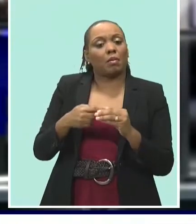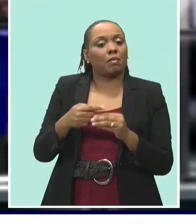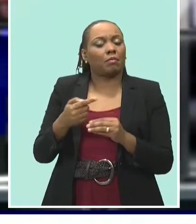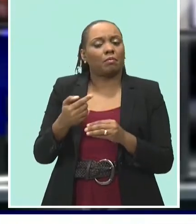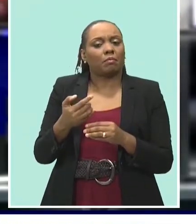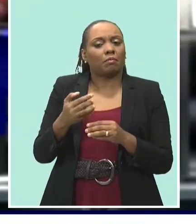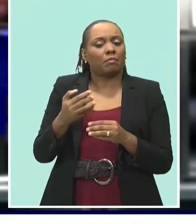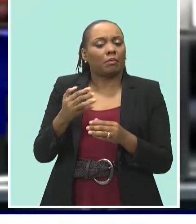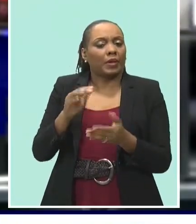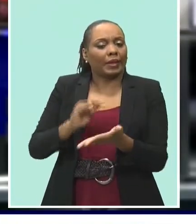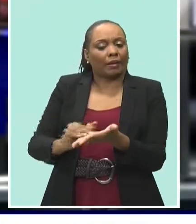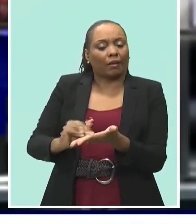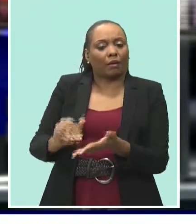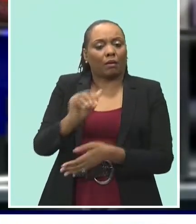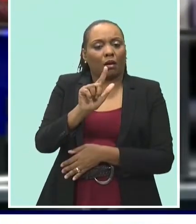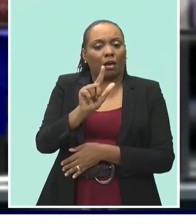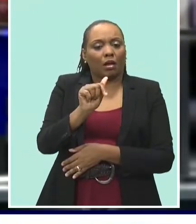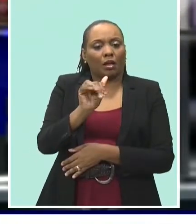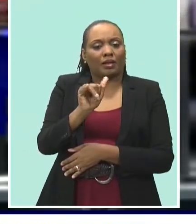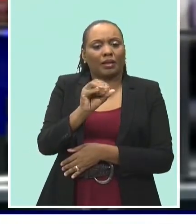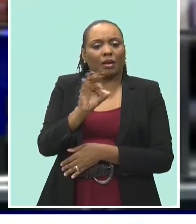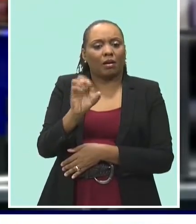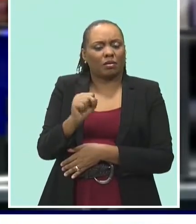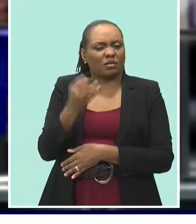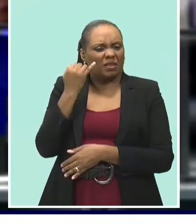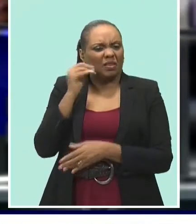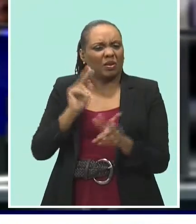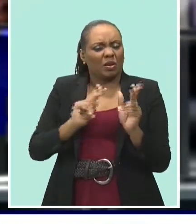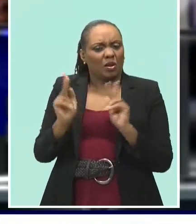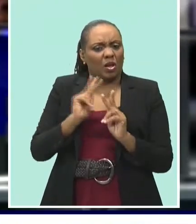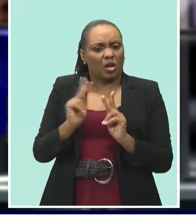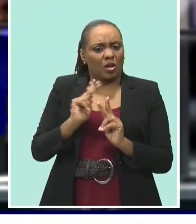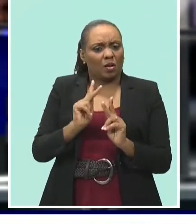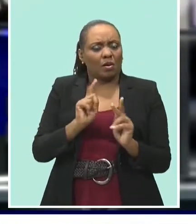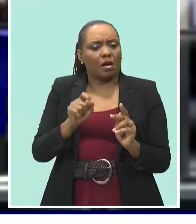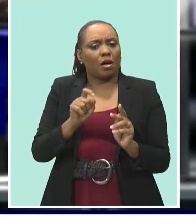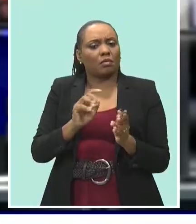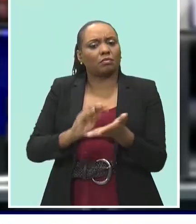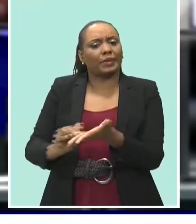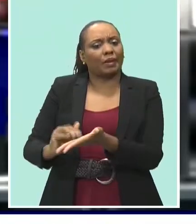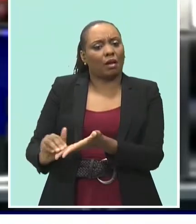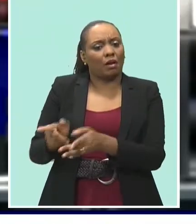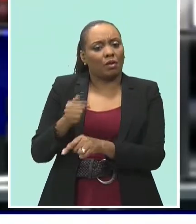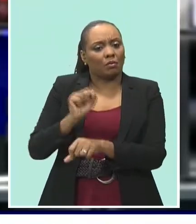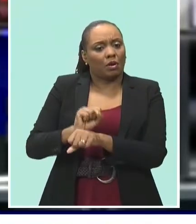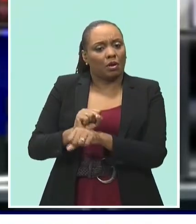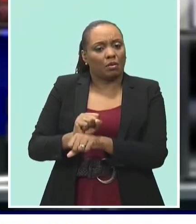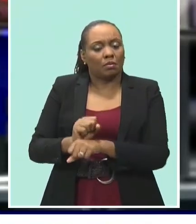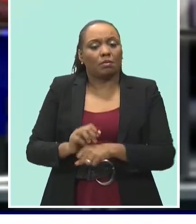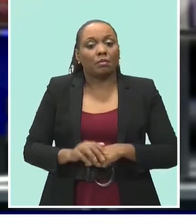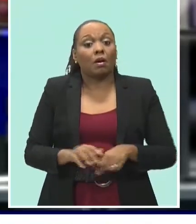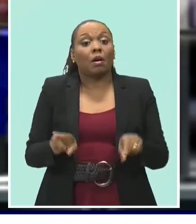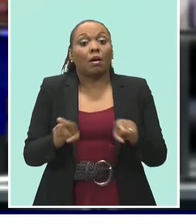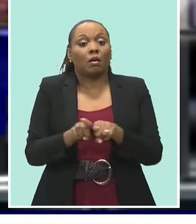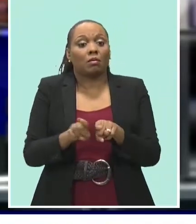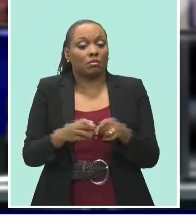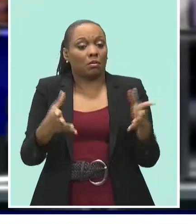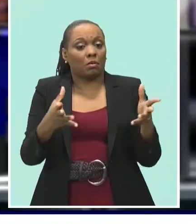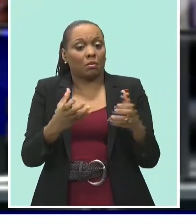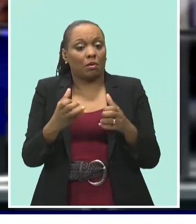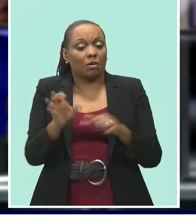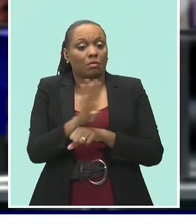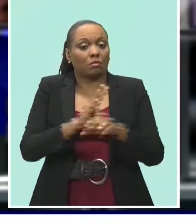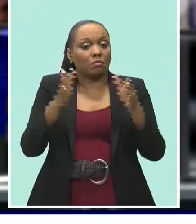outright that it may or may not arise as an issue in the future. And finally, she has again urged Barbadians to stay the course, noting